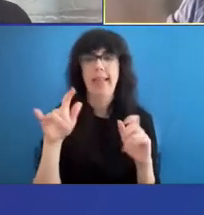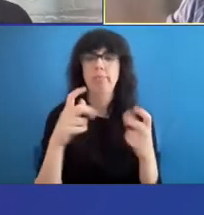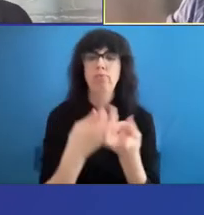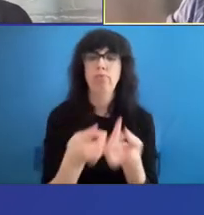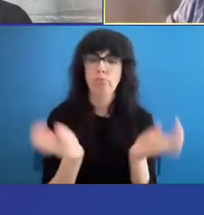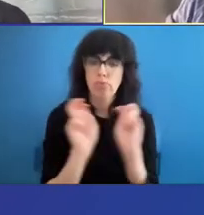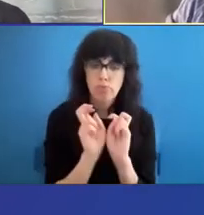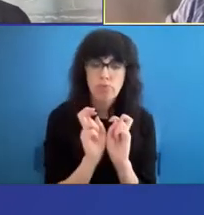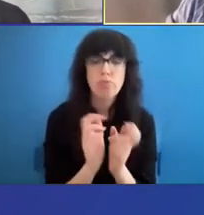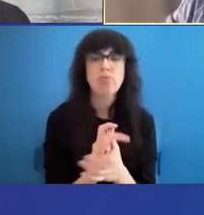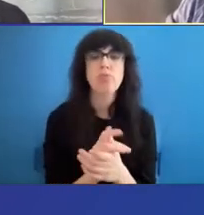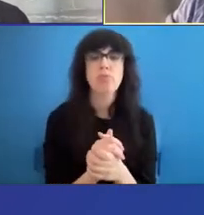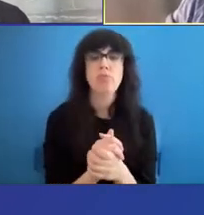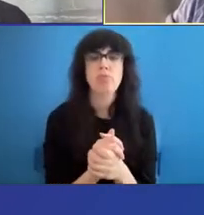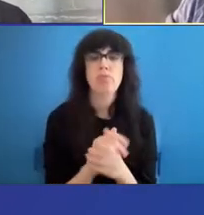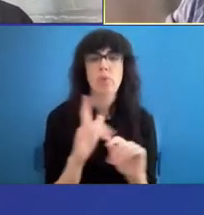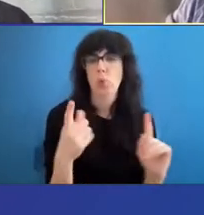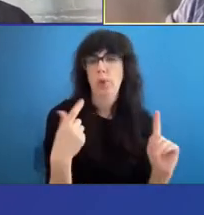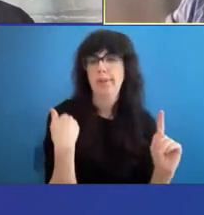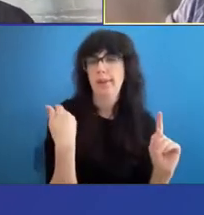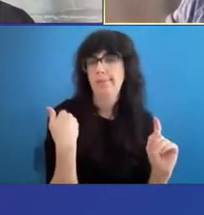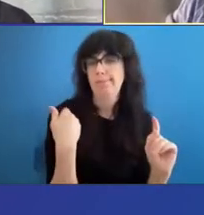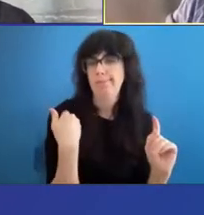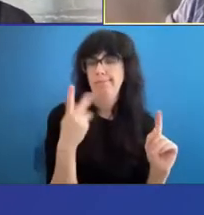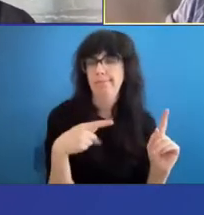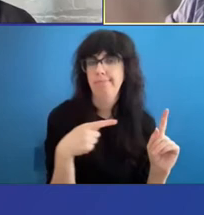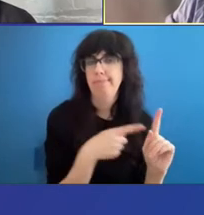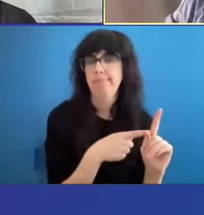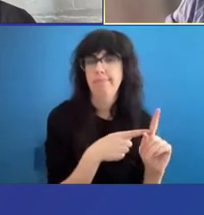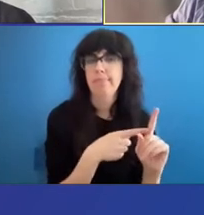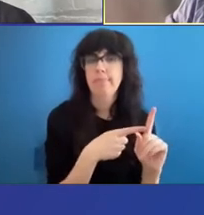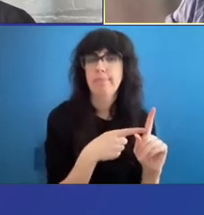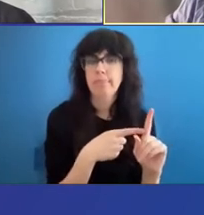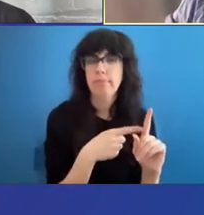around. And one of the youngins,